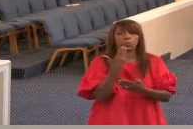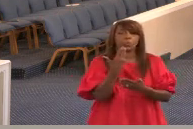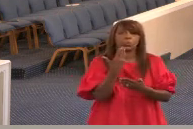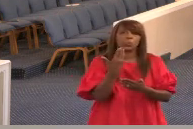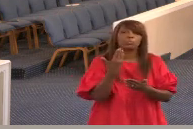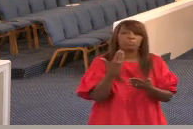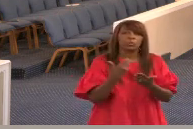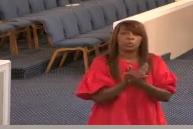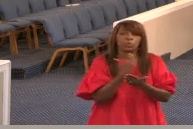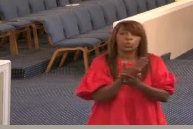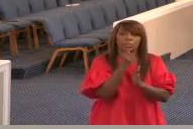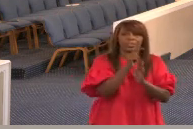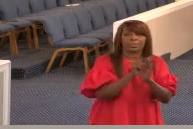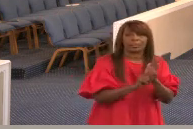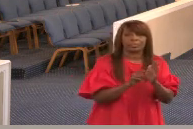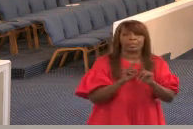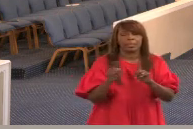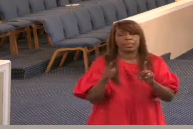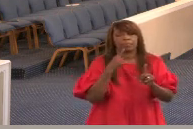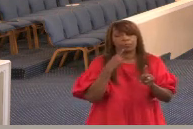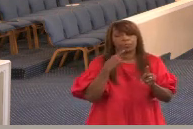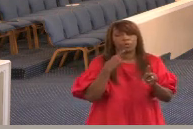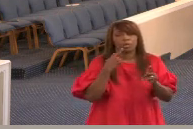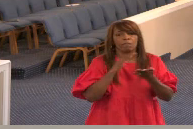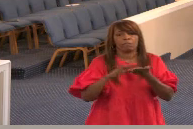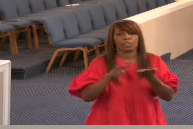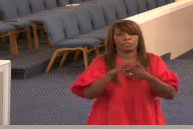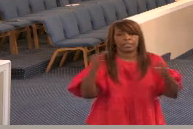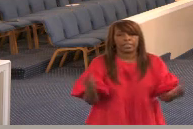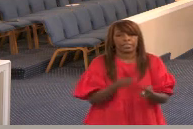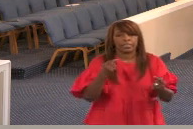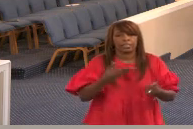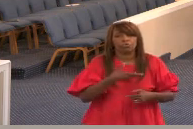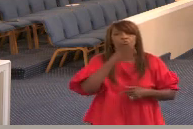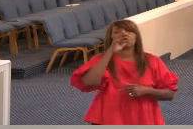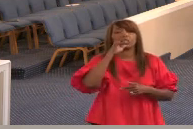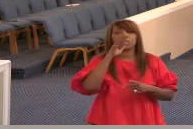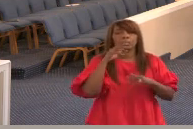of sins. Let us drink of the cup together.